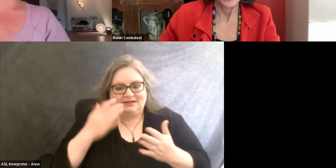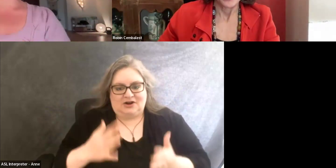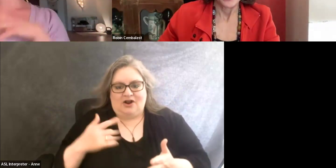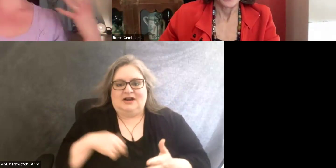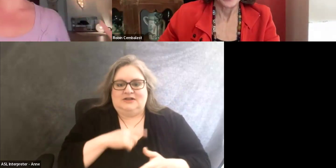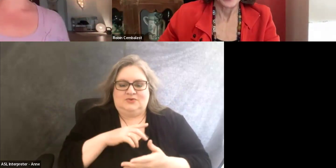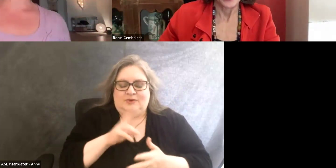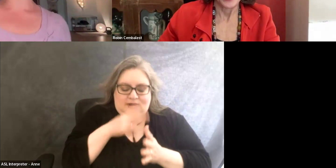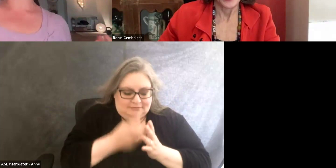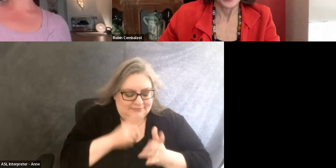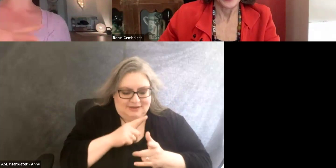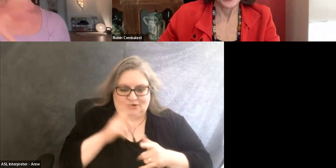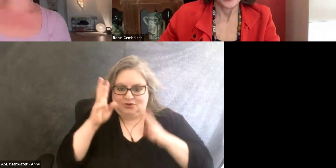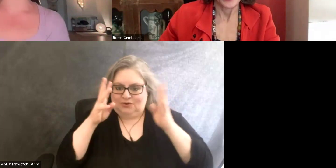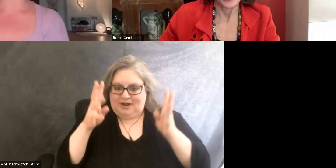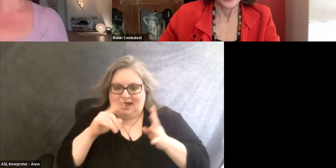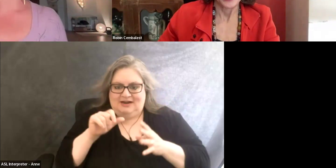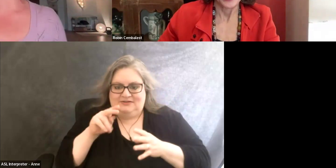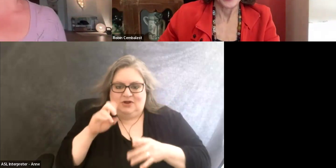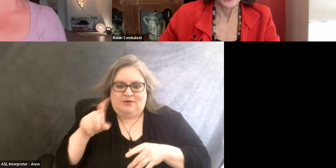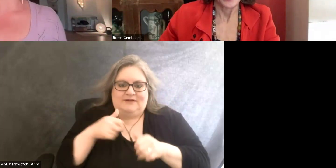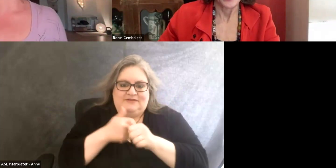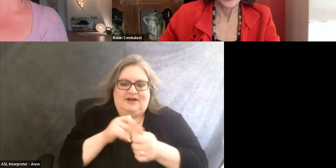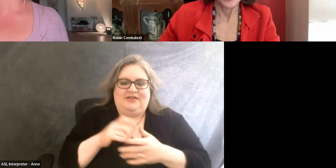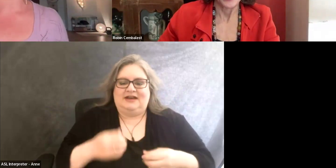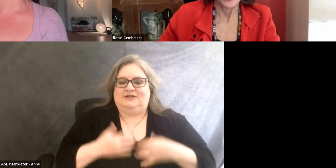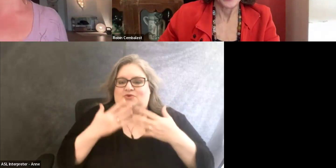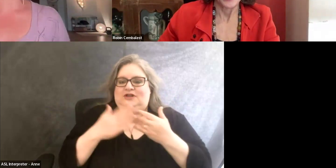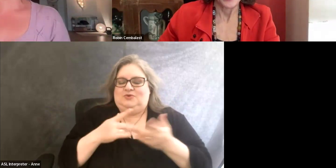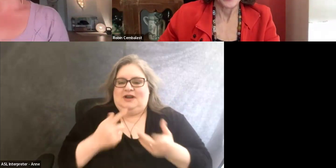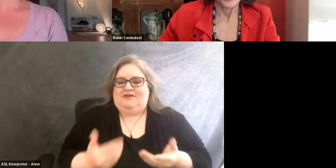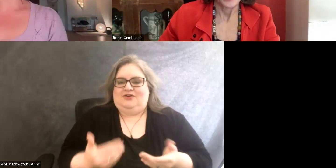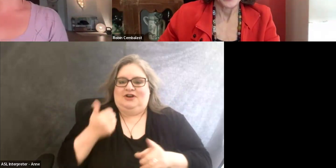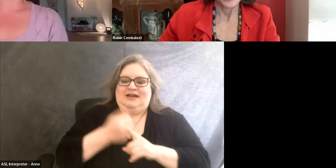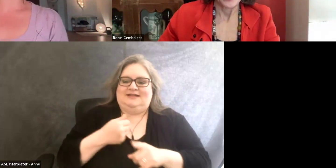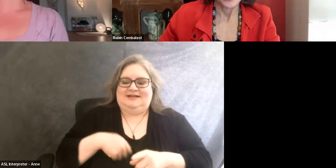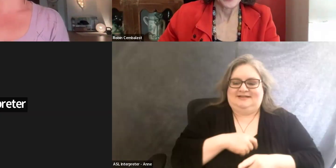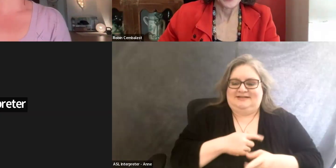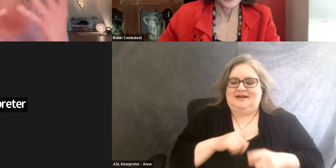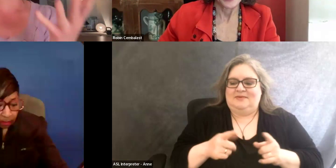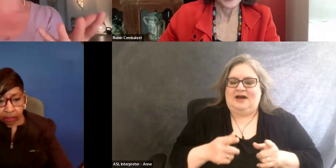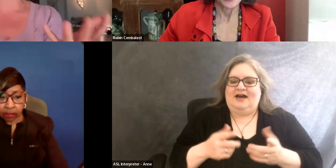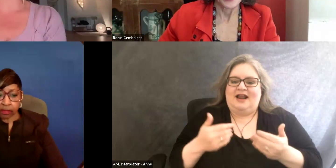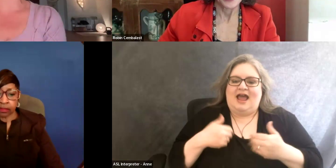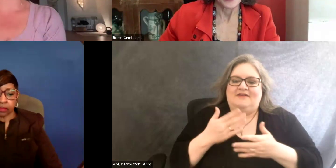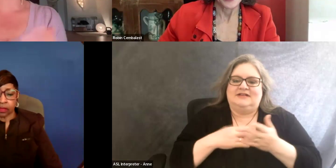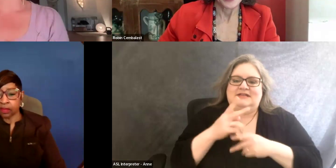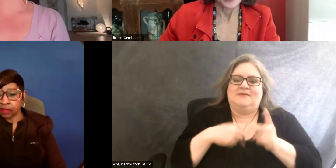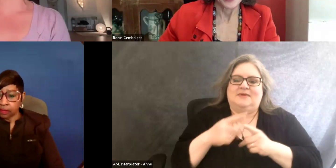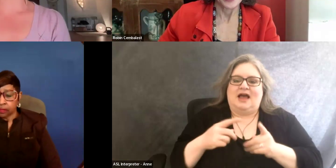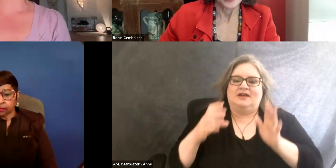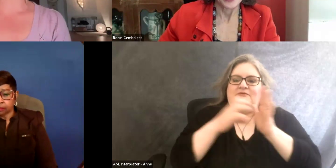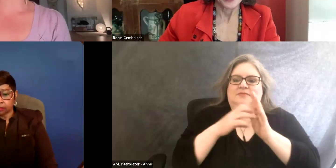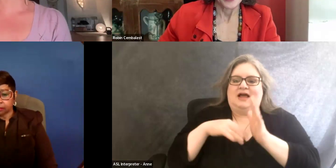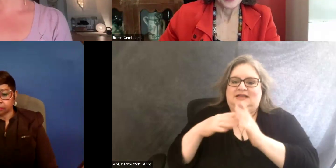get into the creative zone, so we've got to follow that inspiration when it comes in. But having some sort of block schedule